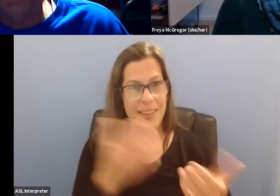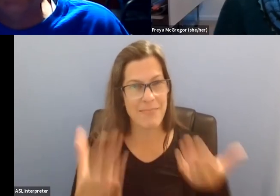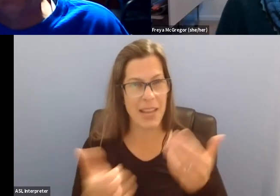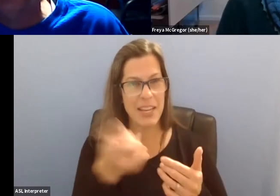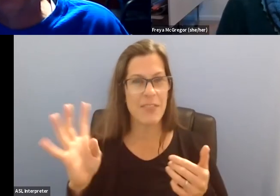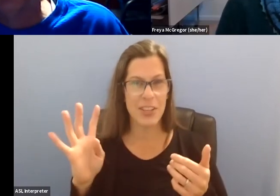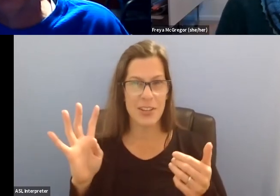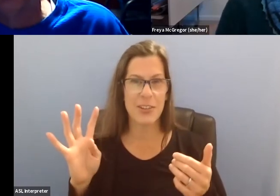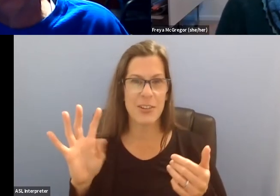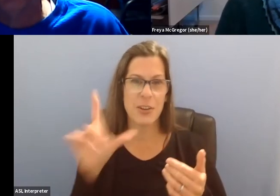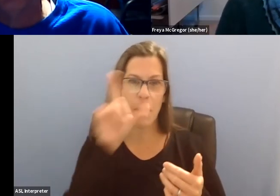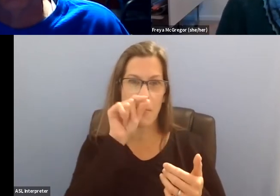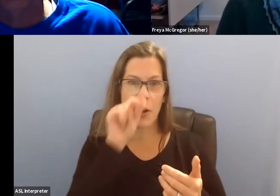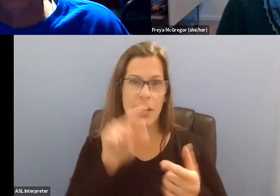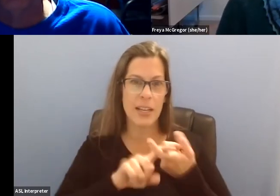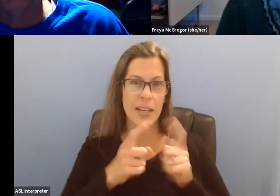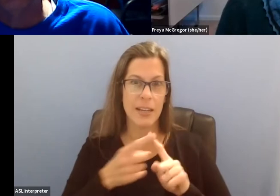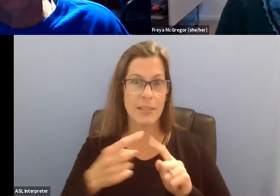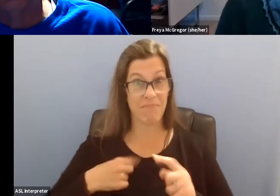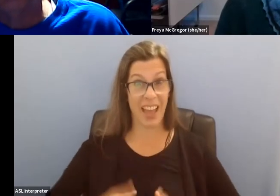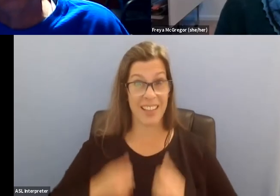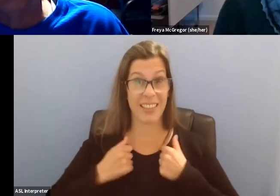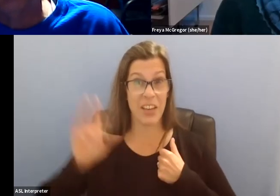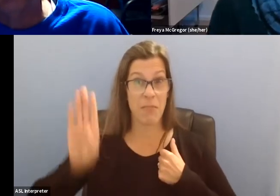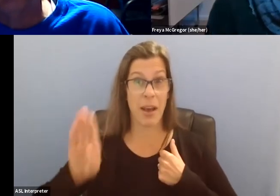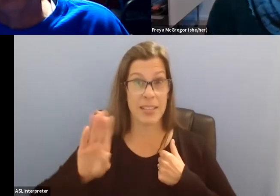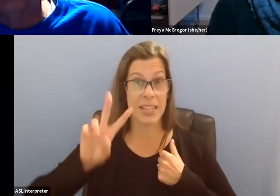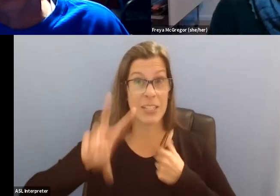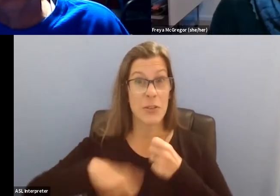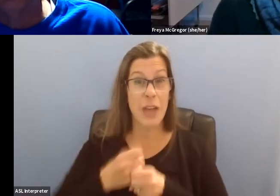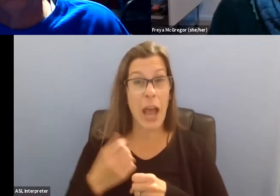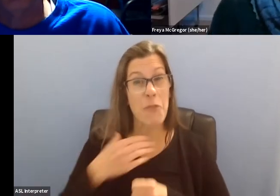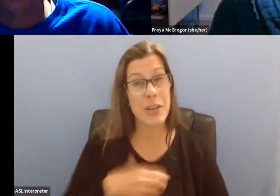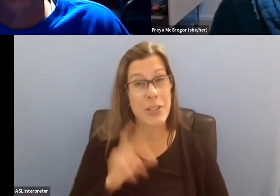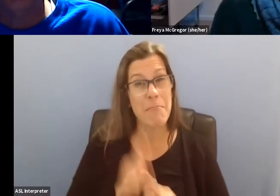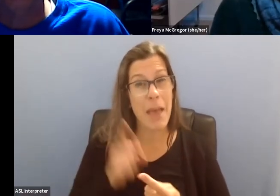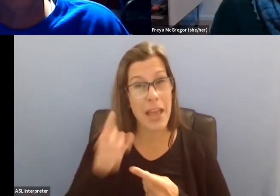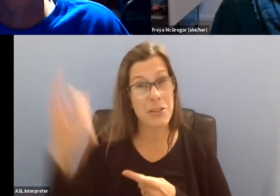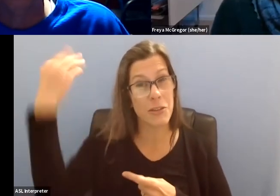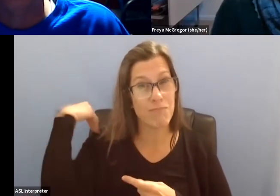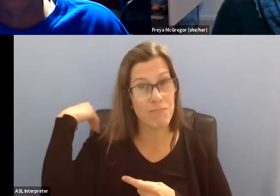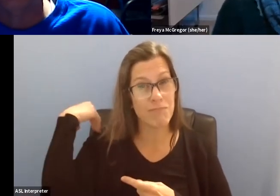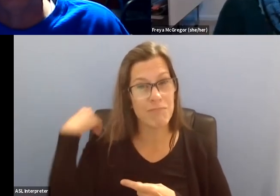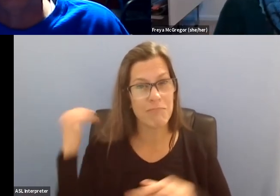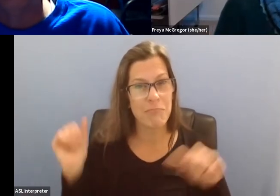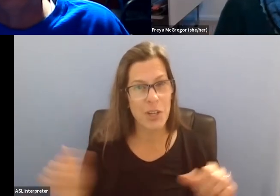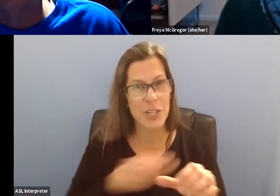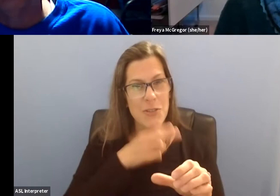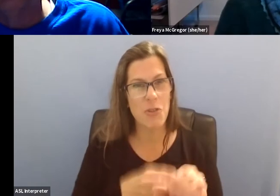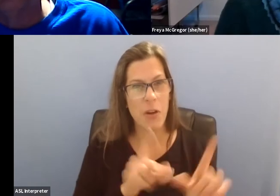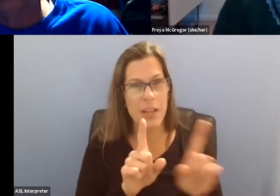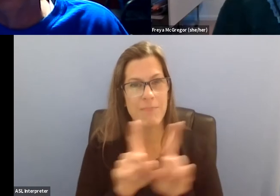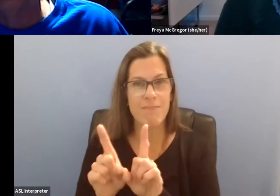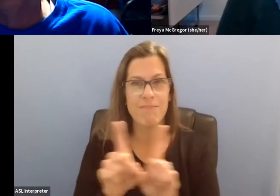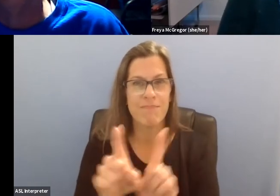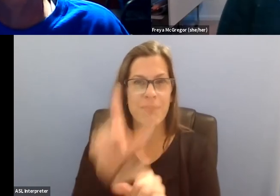birding buddies. I know I used to live in Boston for two years and I wish I knew then because I would have had a great time birding with you. Um, so there's definitely a few